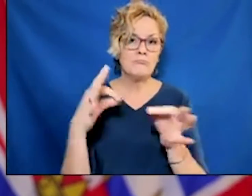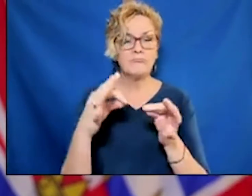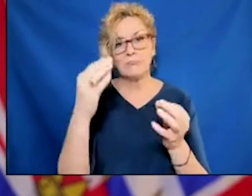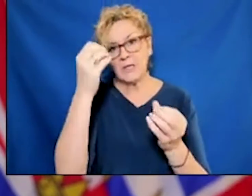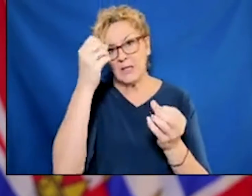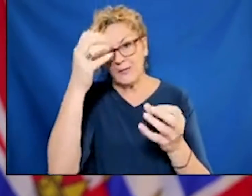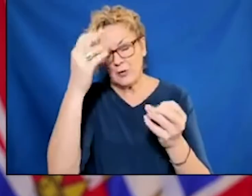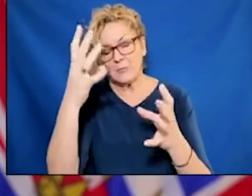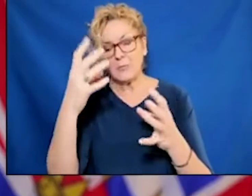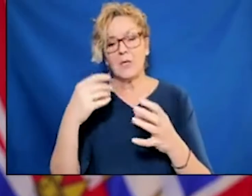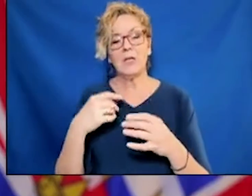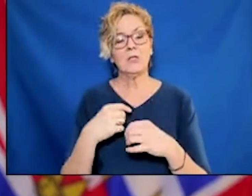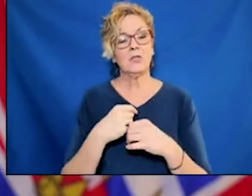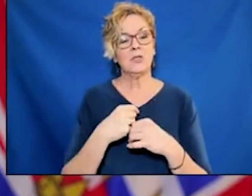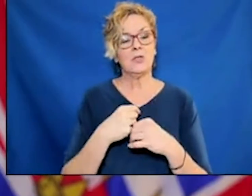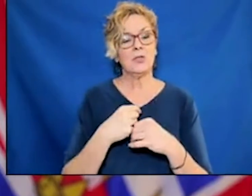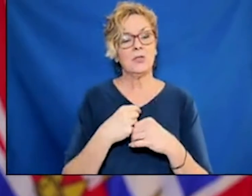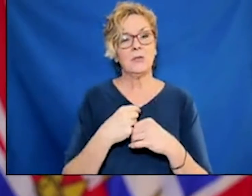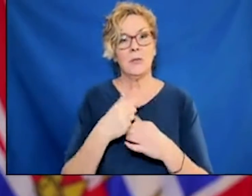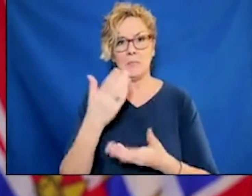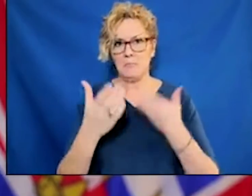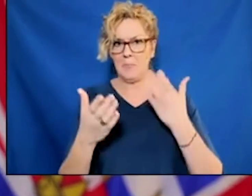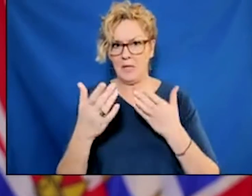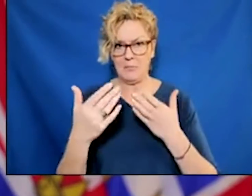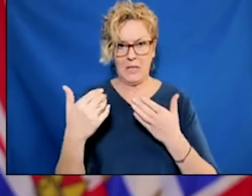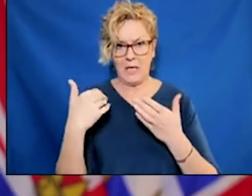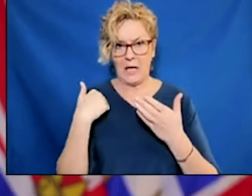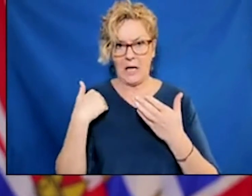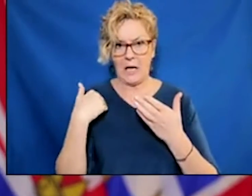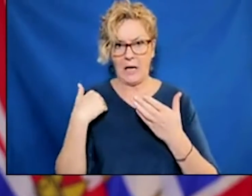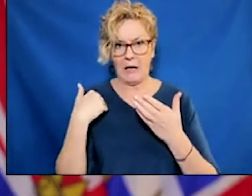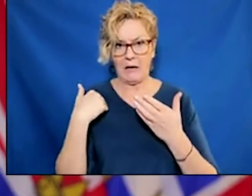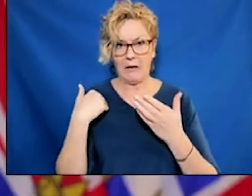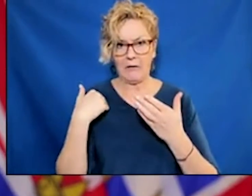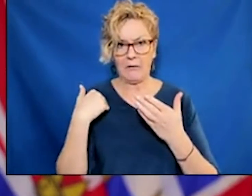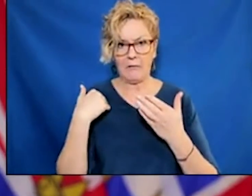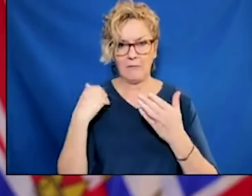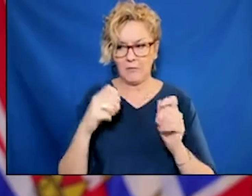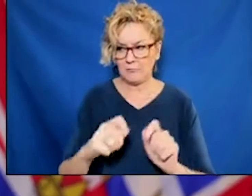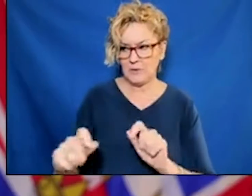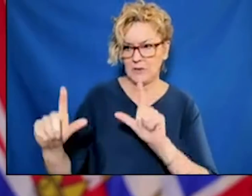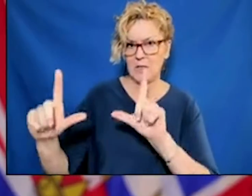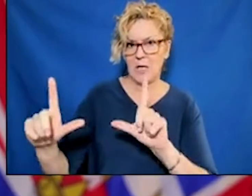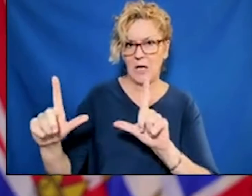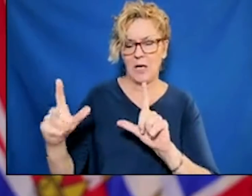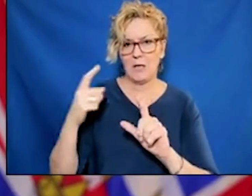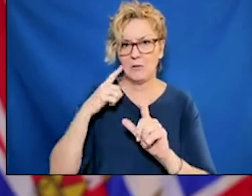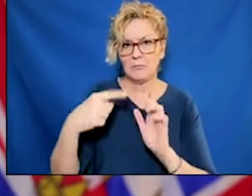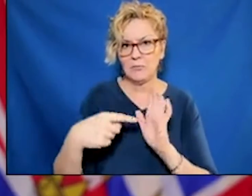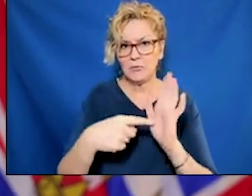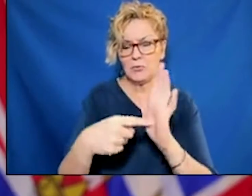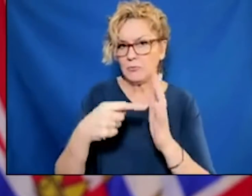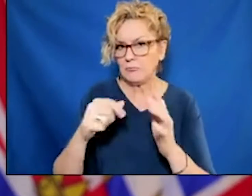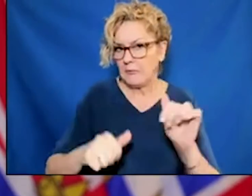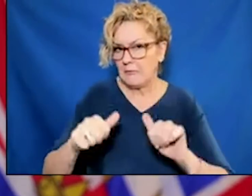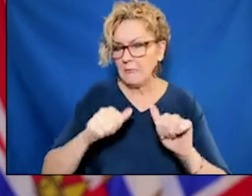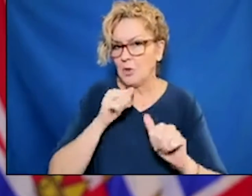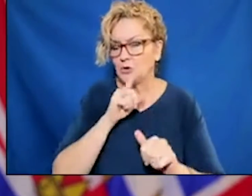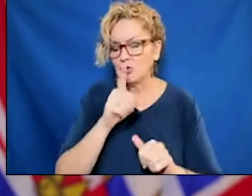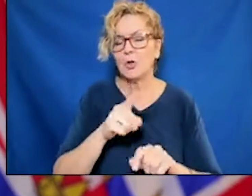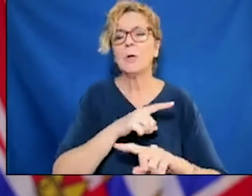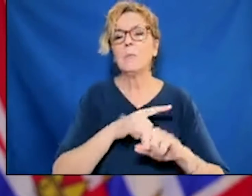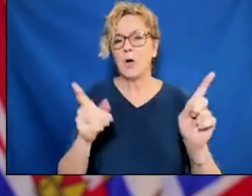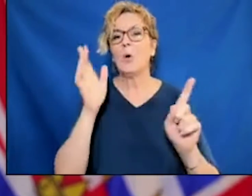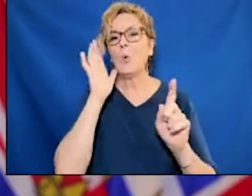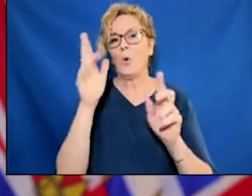provide the data, and we will have both a slide available, but also it will be posted on the BC